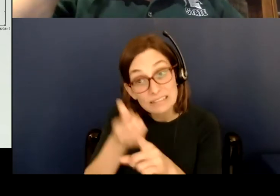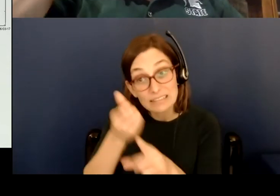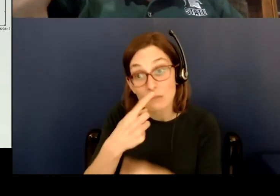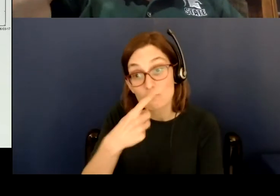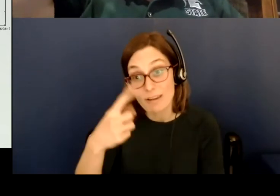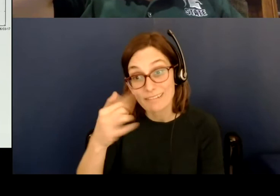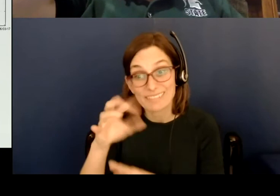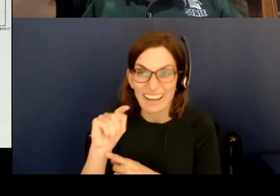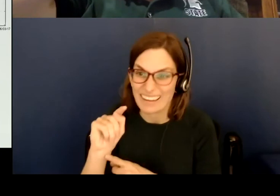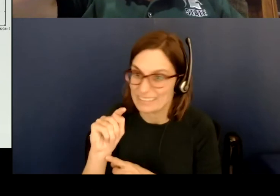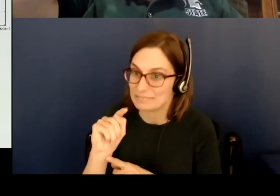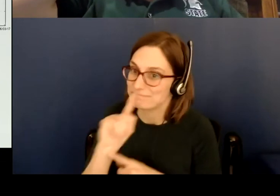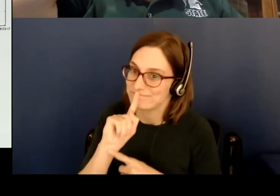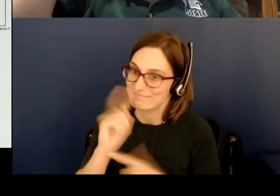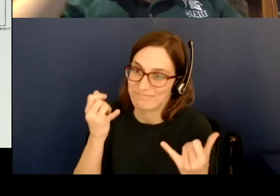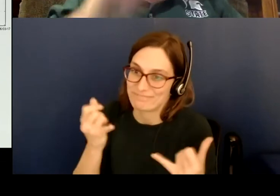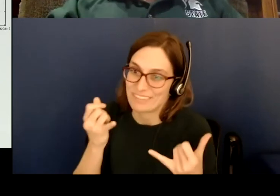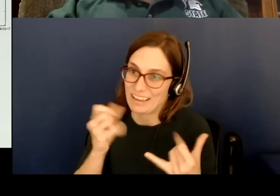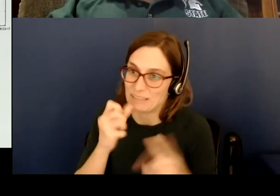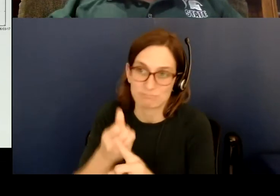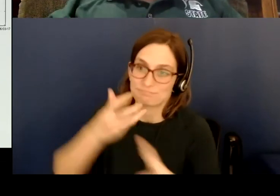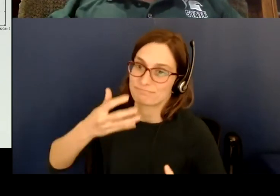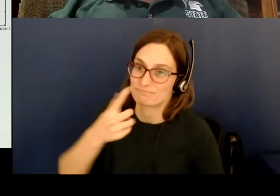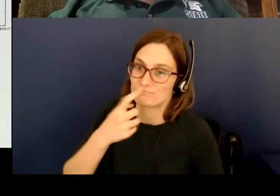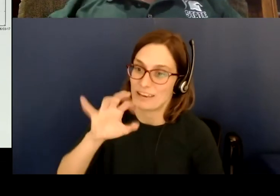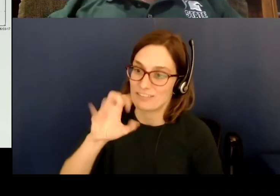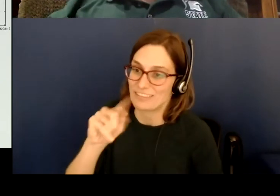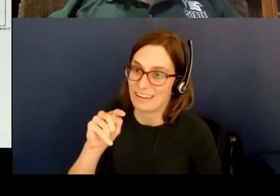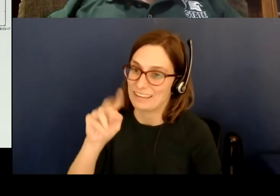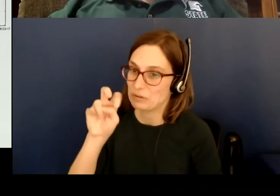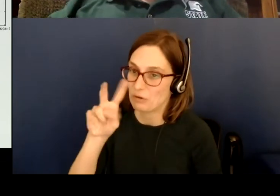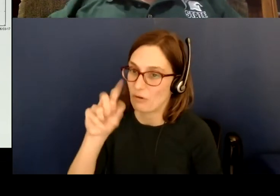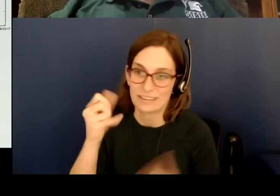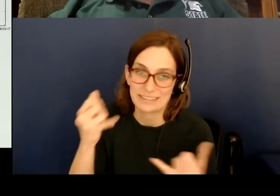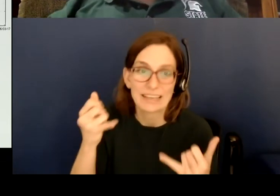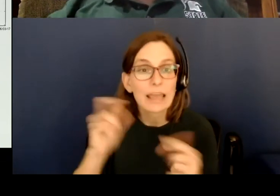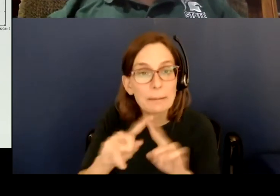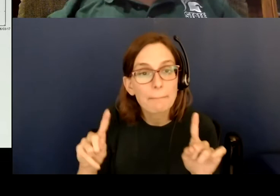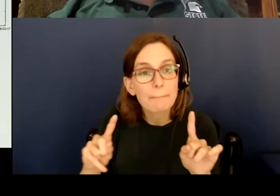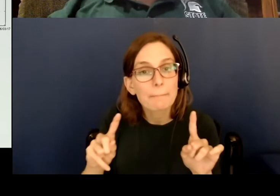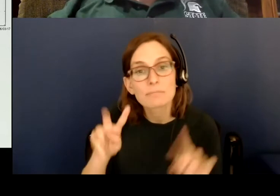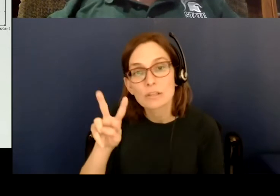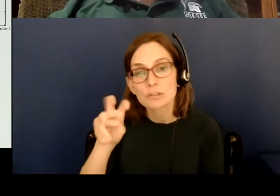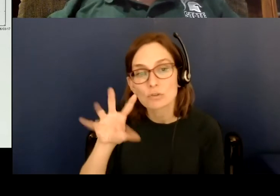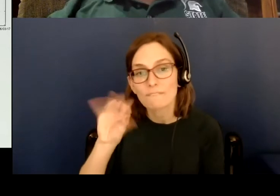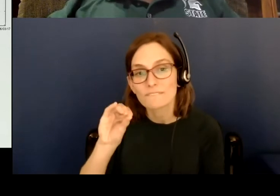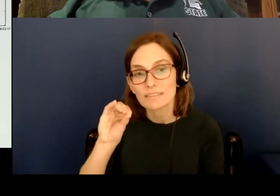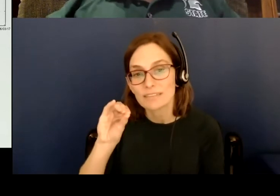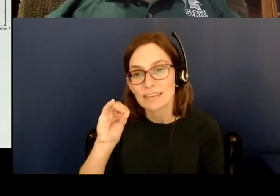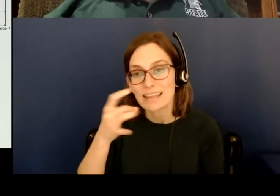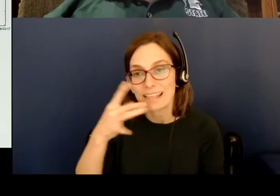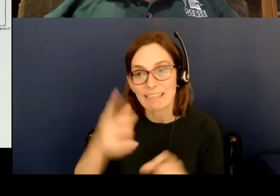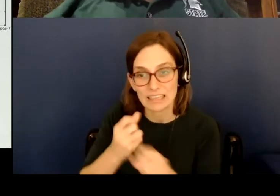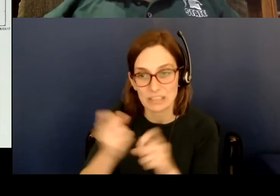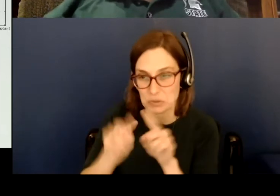really have time to get into red giants or novas or anything like that, but 250 light years away.